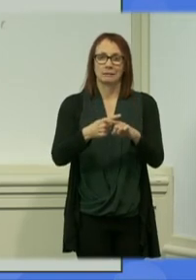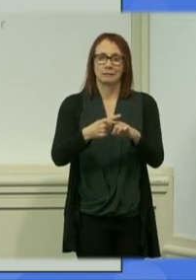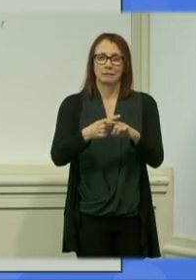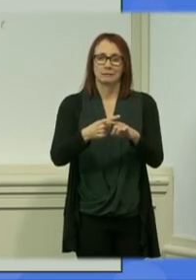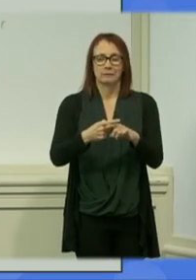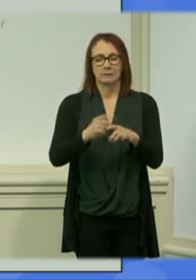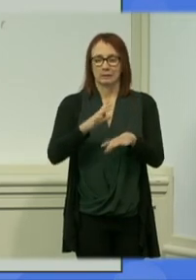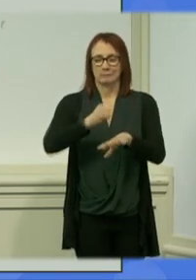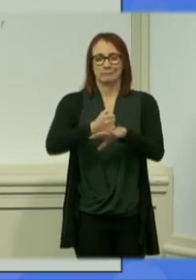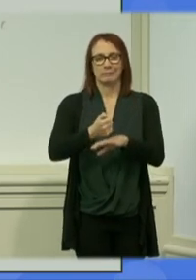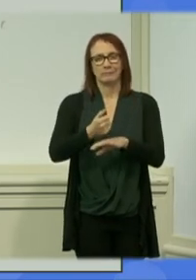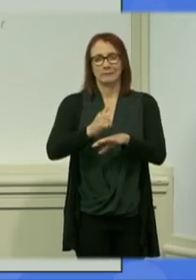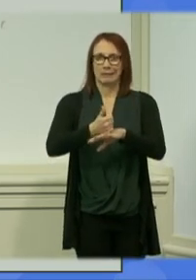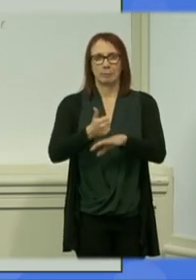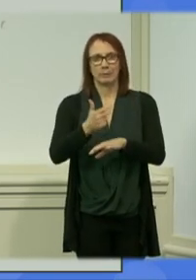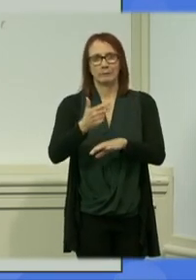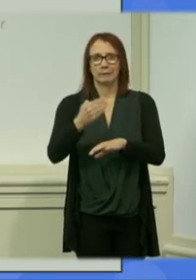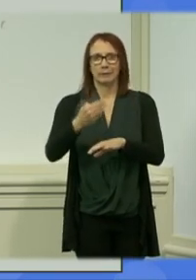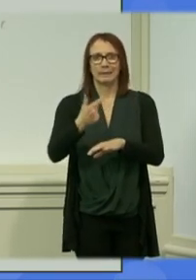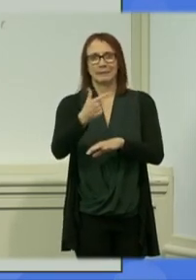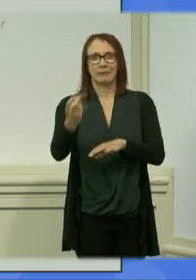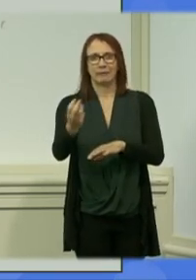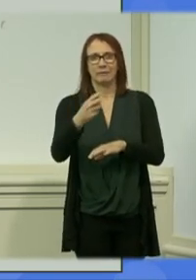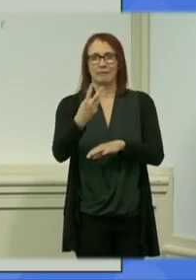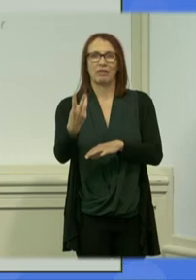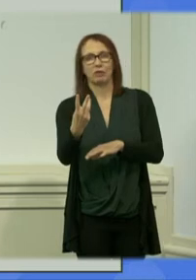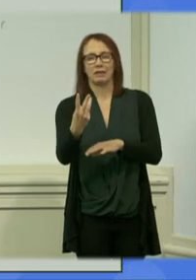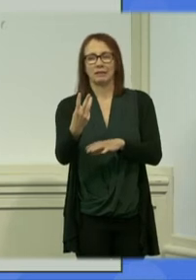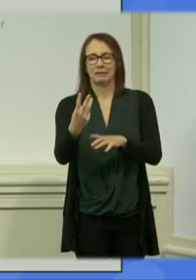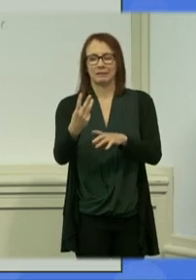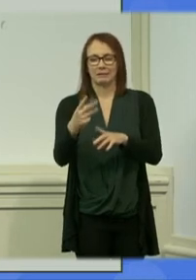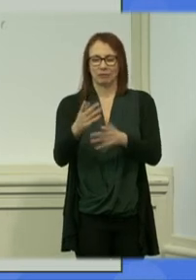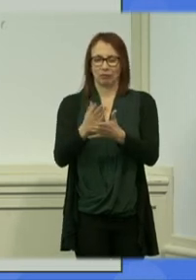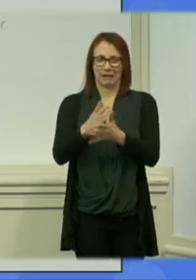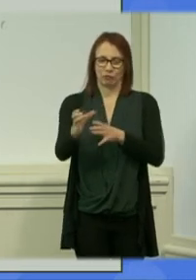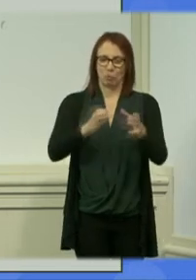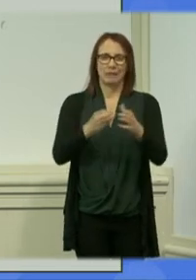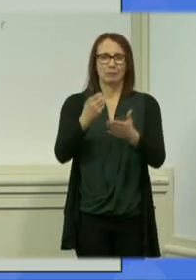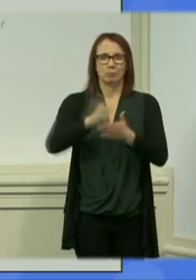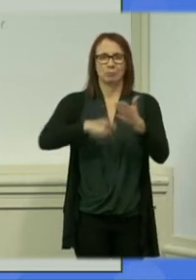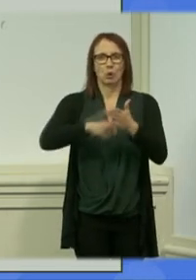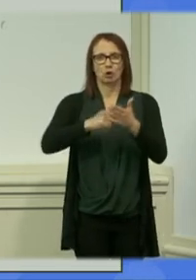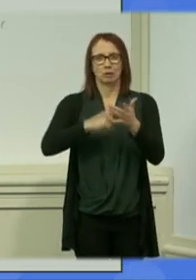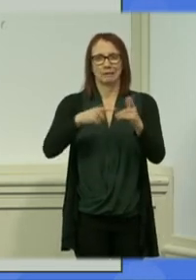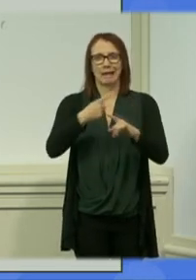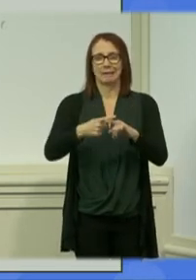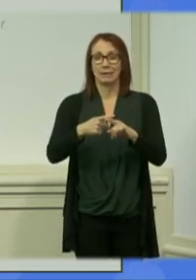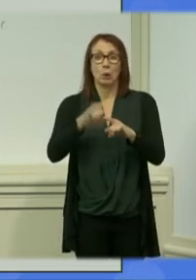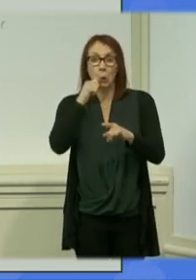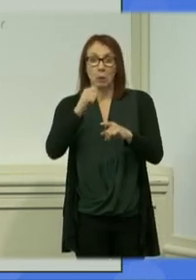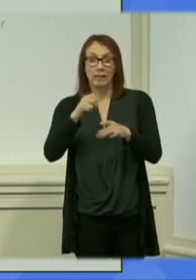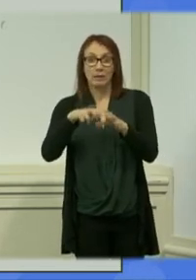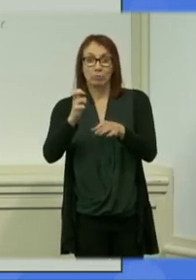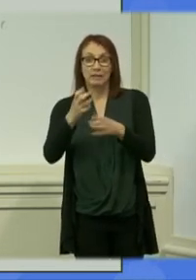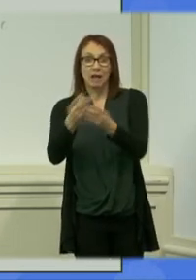tax. It's European to that extent. Don't get any bright ideas about it going as we go Brexiting. It'll still be there. For some,